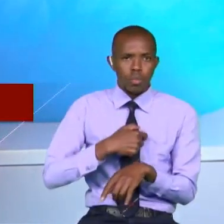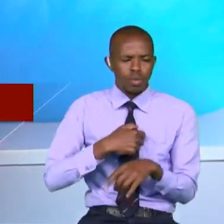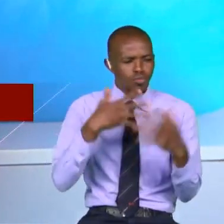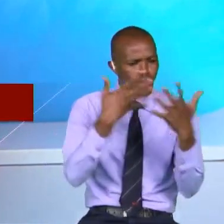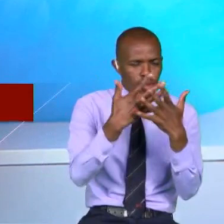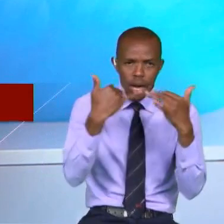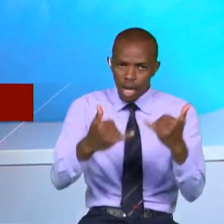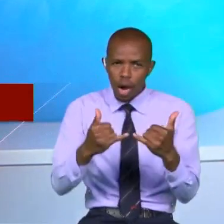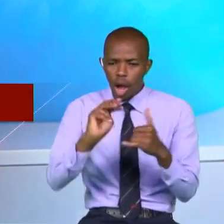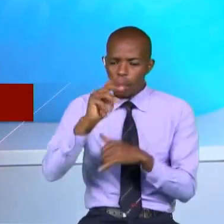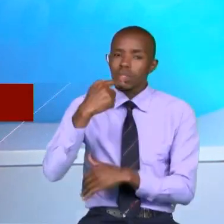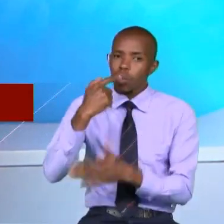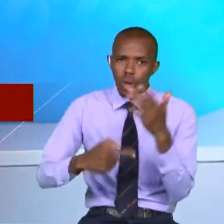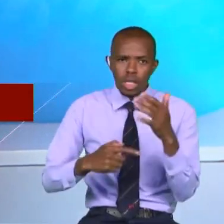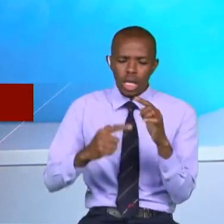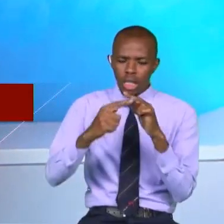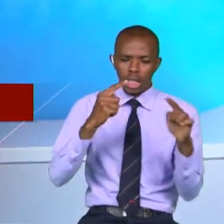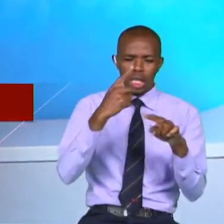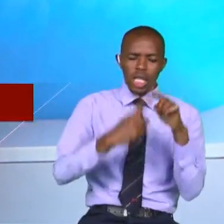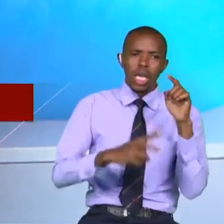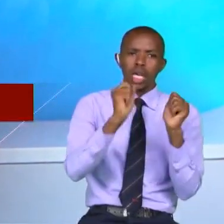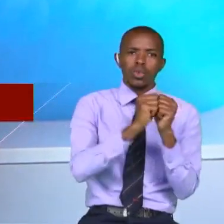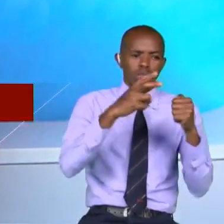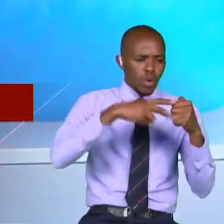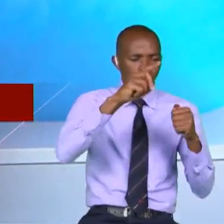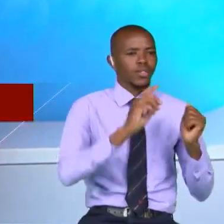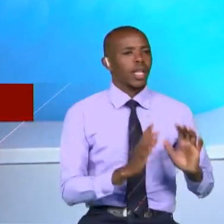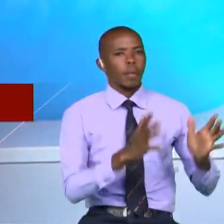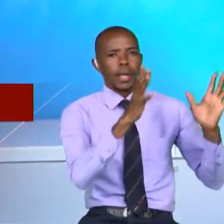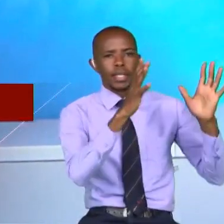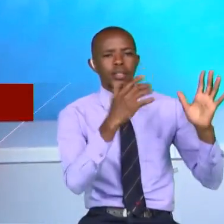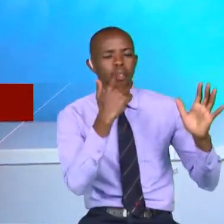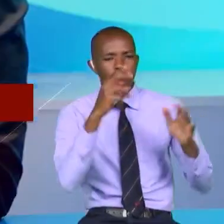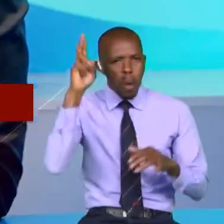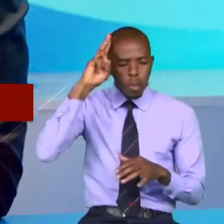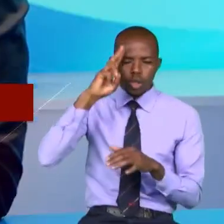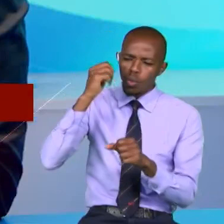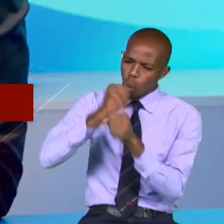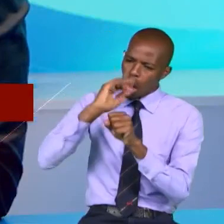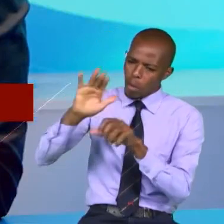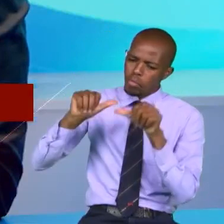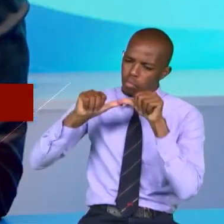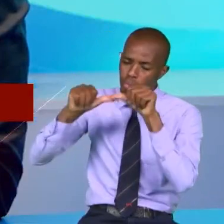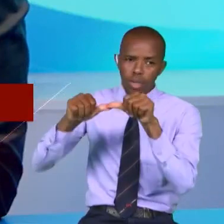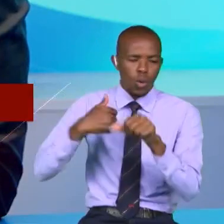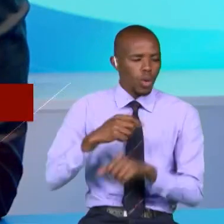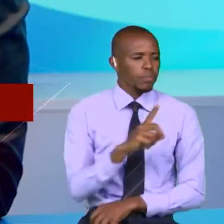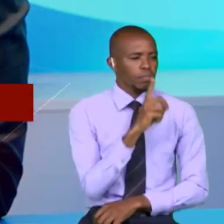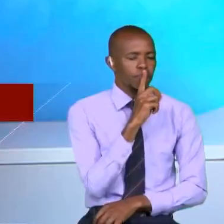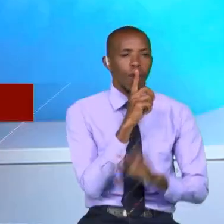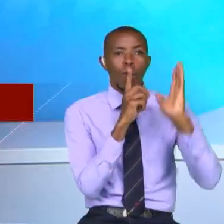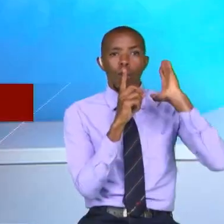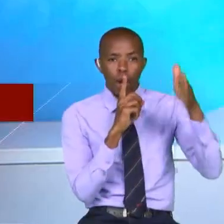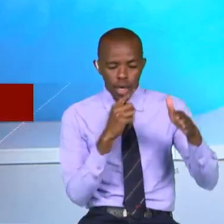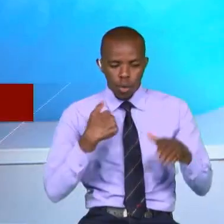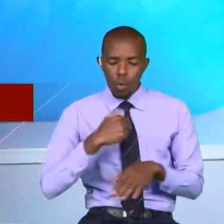now, ODM members are saying, when we were being killed in 2017, the rest of you were celebrating and saying that the police must do their work. So now we will keep quiet. So as